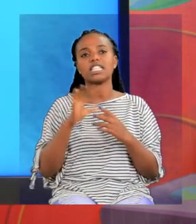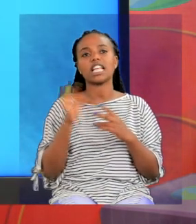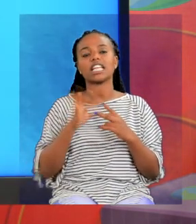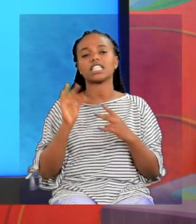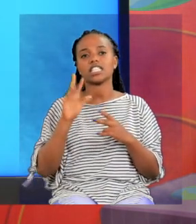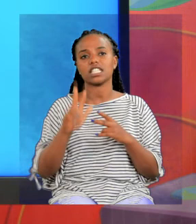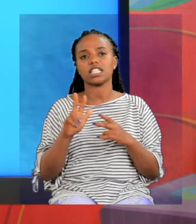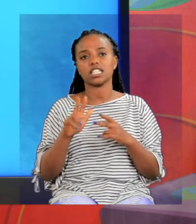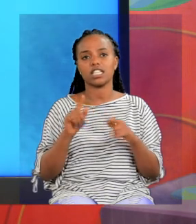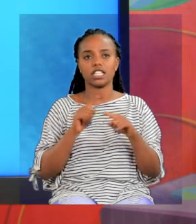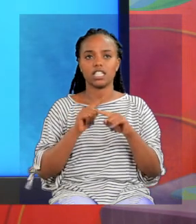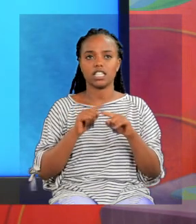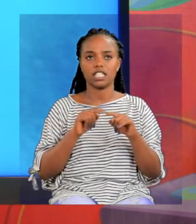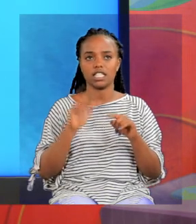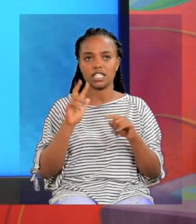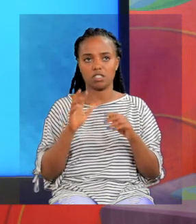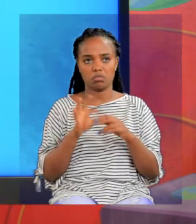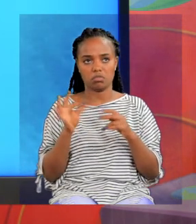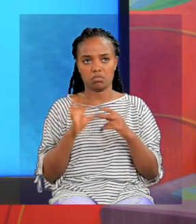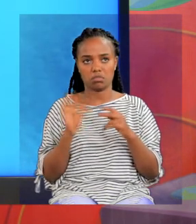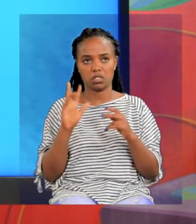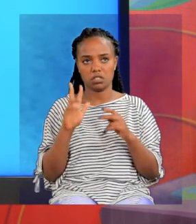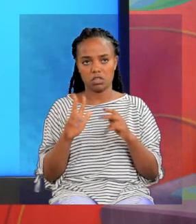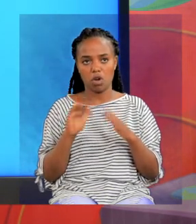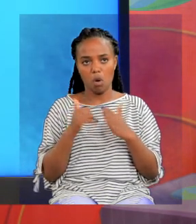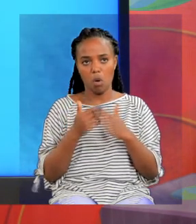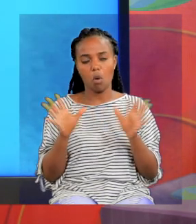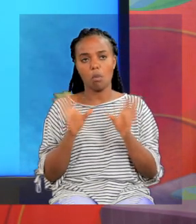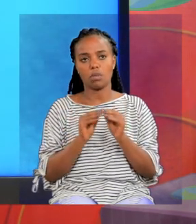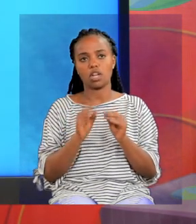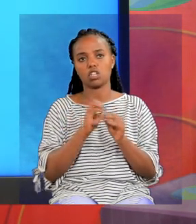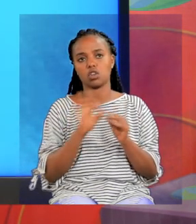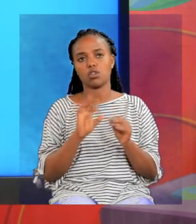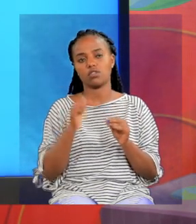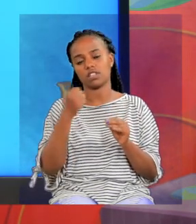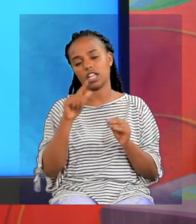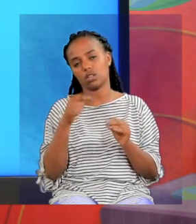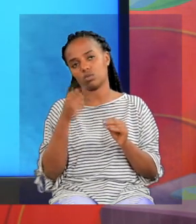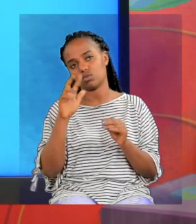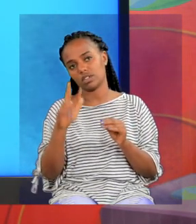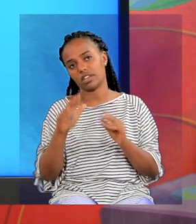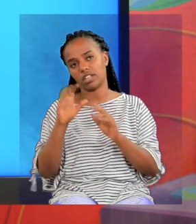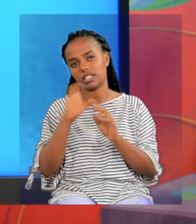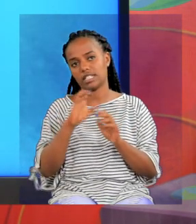ways? In 10 combination 3. Therefore, it's a combination of 10 to 3.